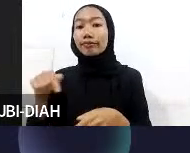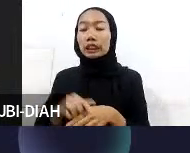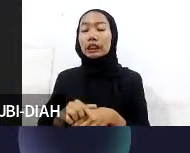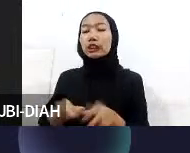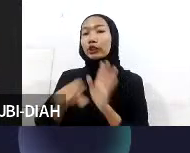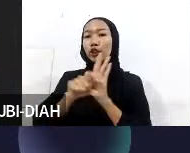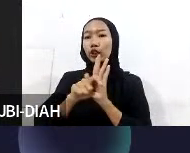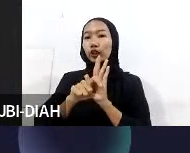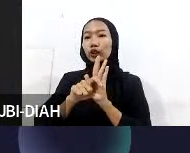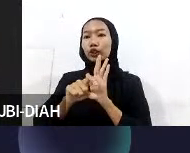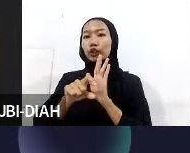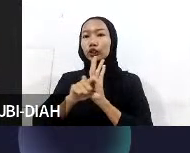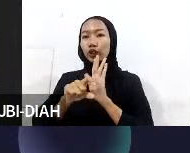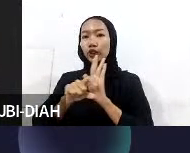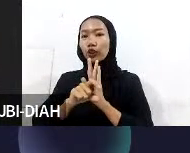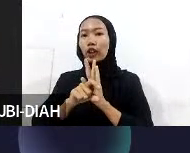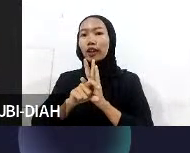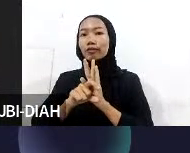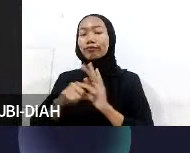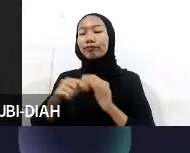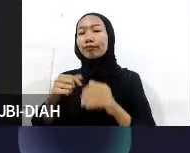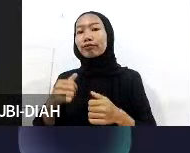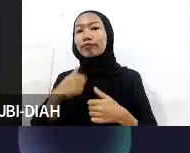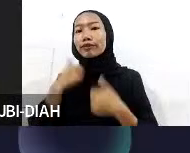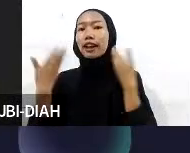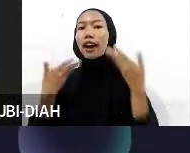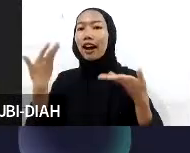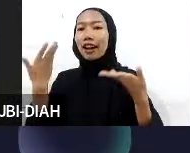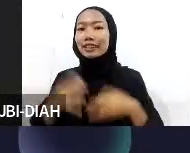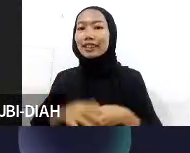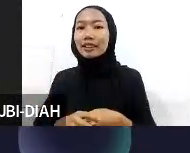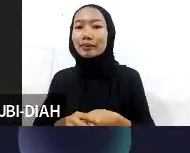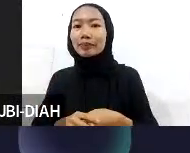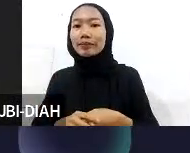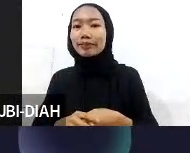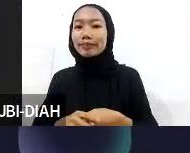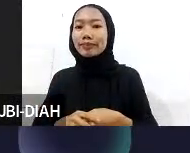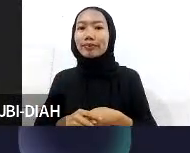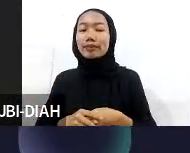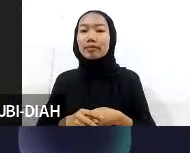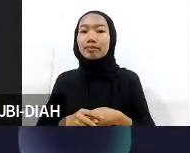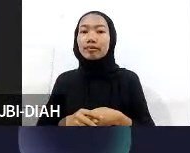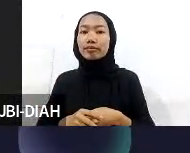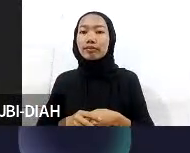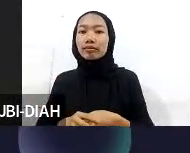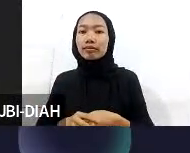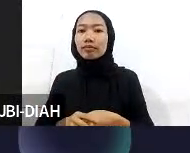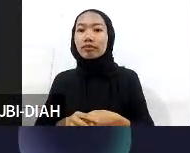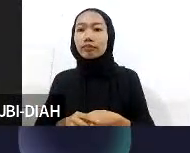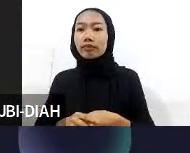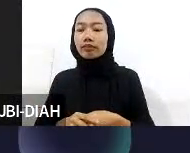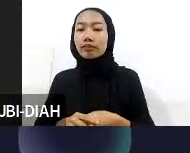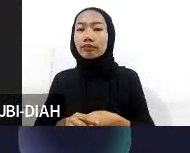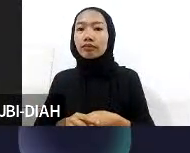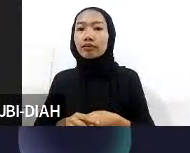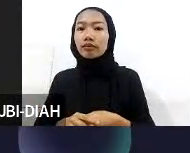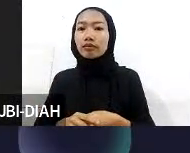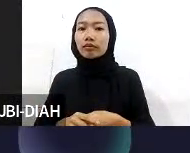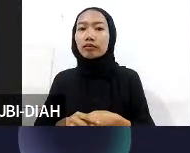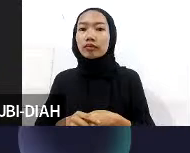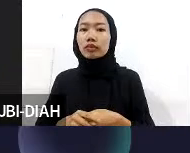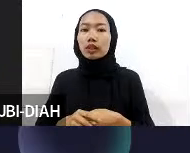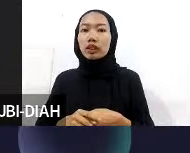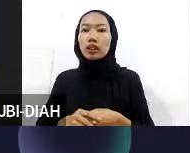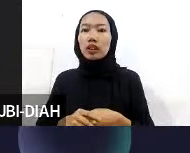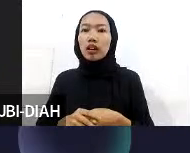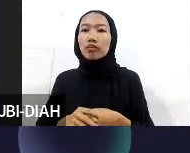photos telling us about? It's telling us that there's many faces on